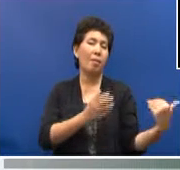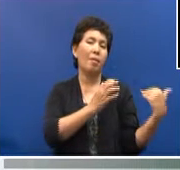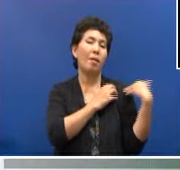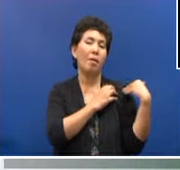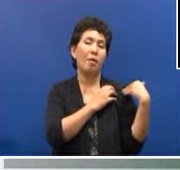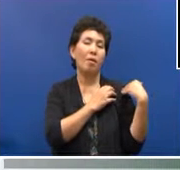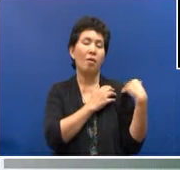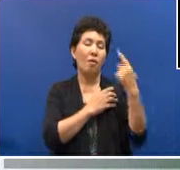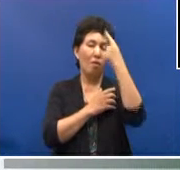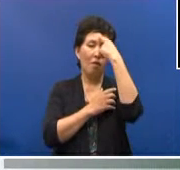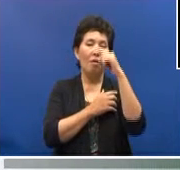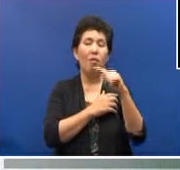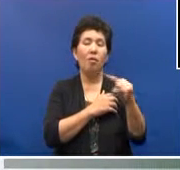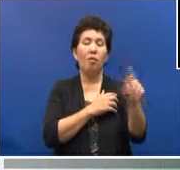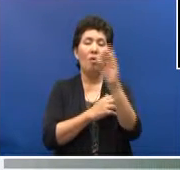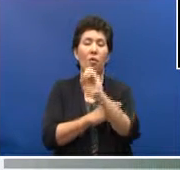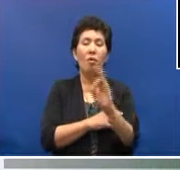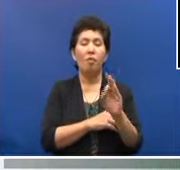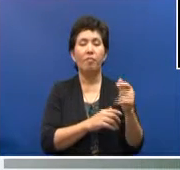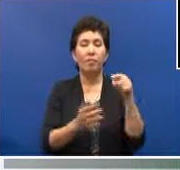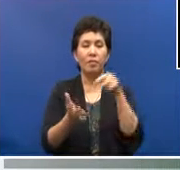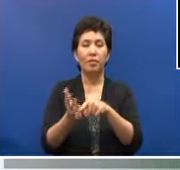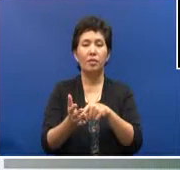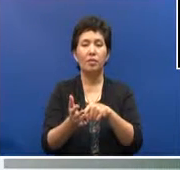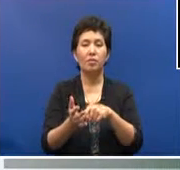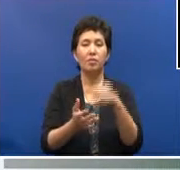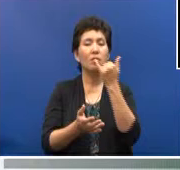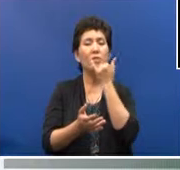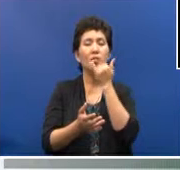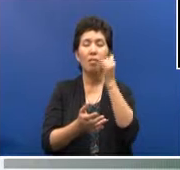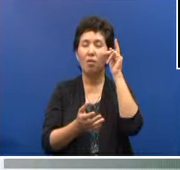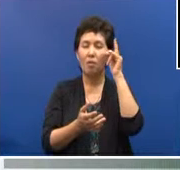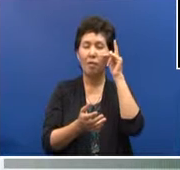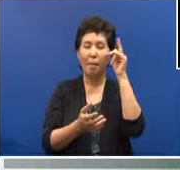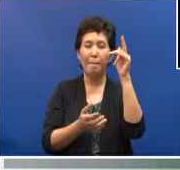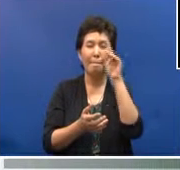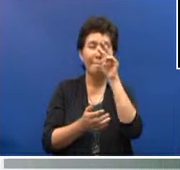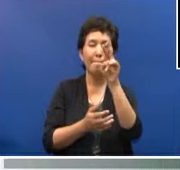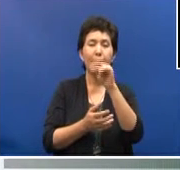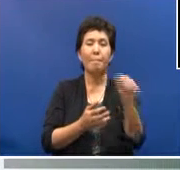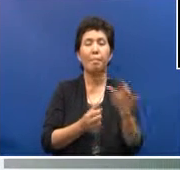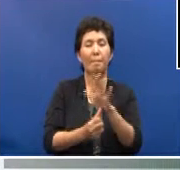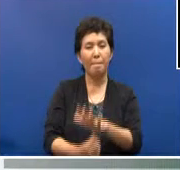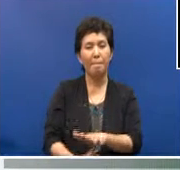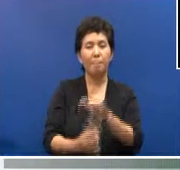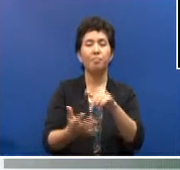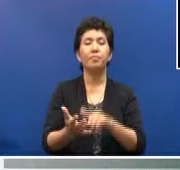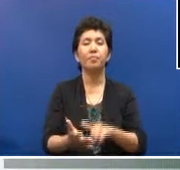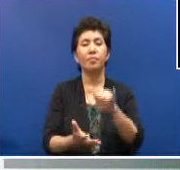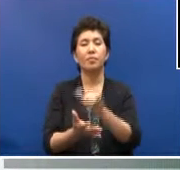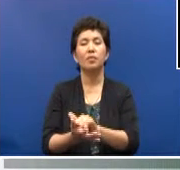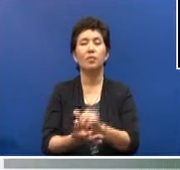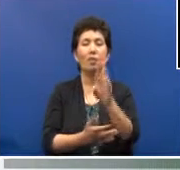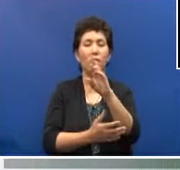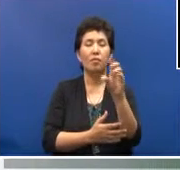responsible for the perpetuations of these wrong perceptions, okay, giving the impression that